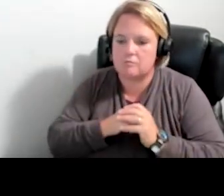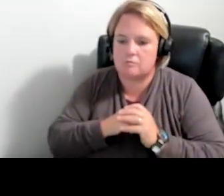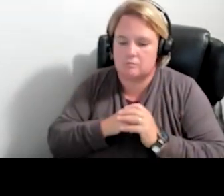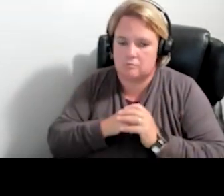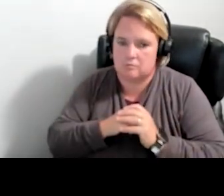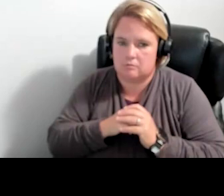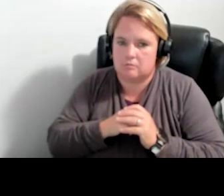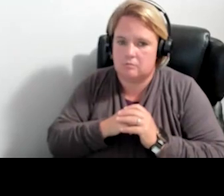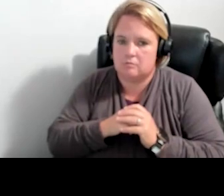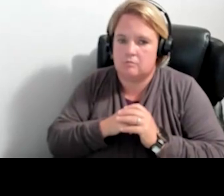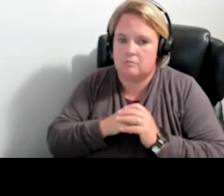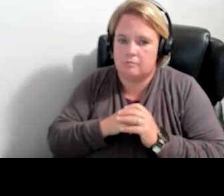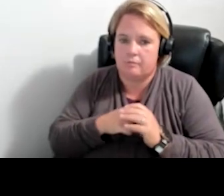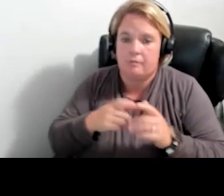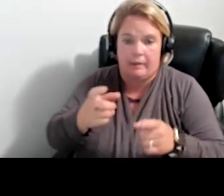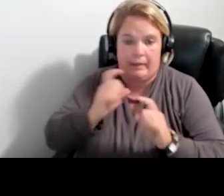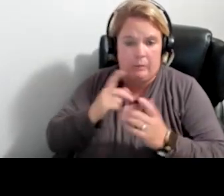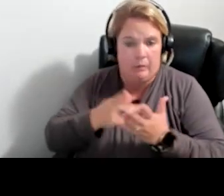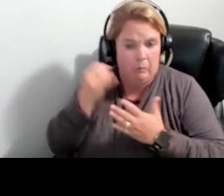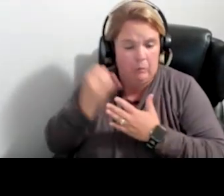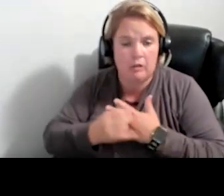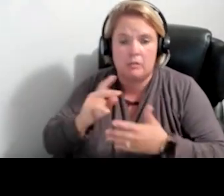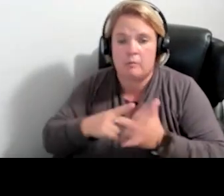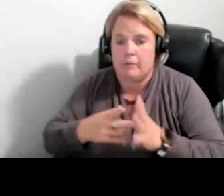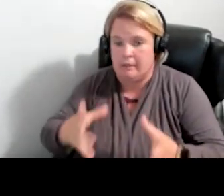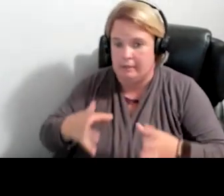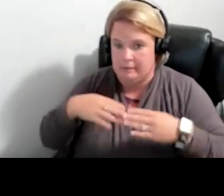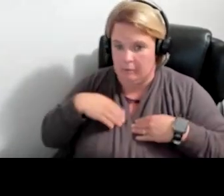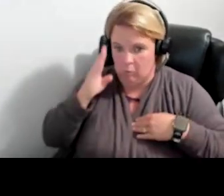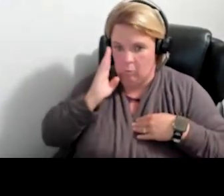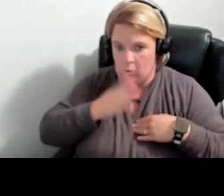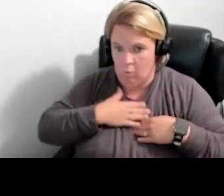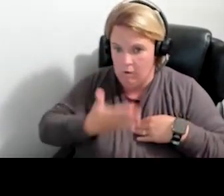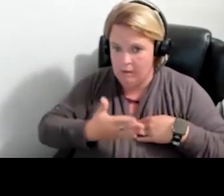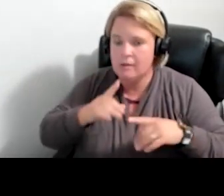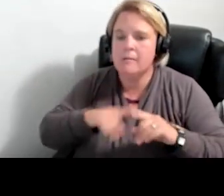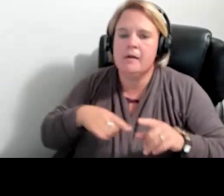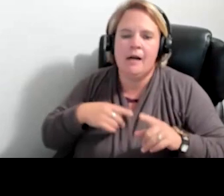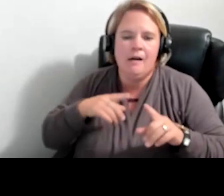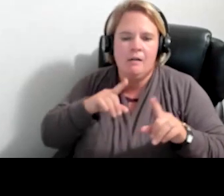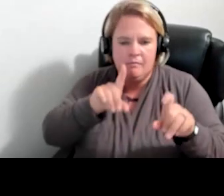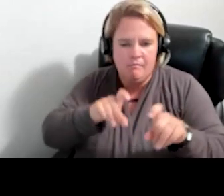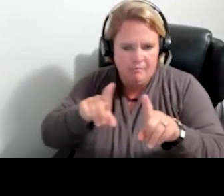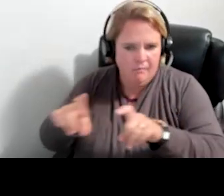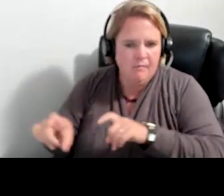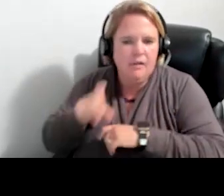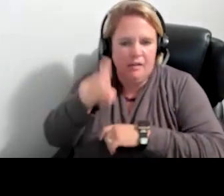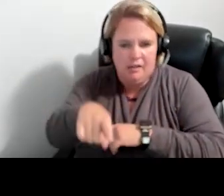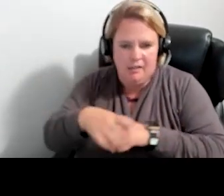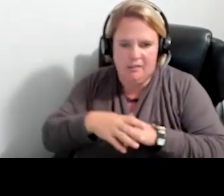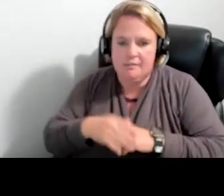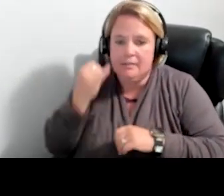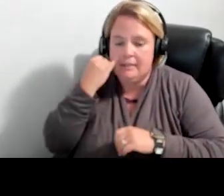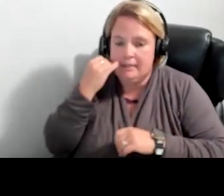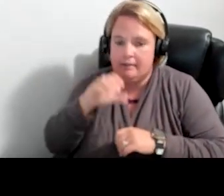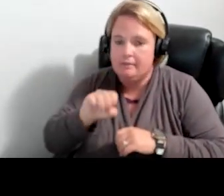Give me a project. I'm not saying I will take it on, but like I say, I am looking for testers. If Sally has time